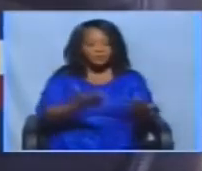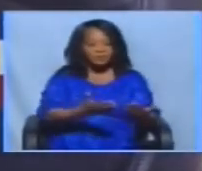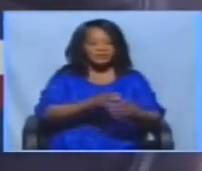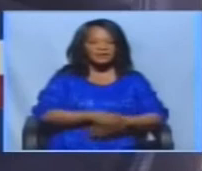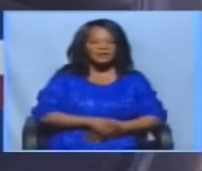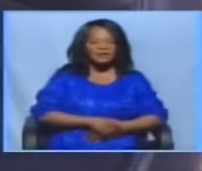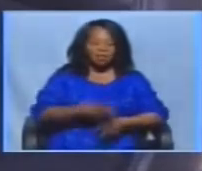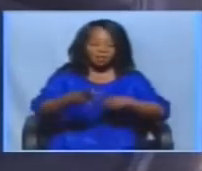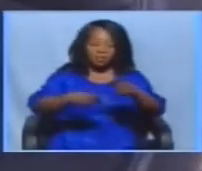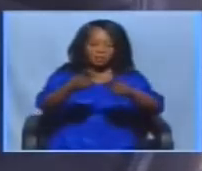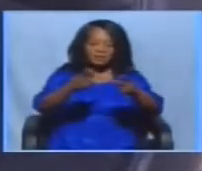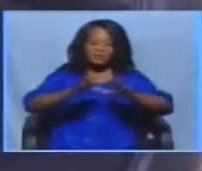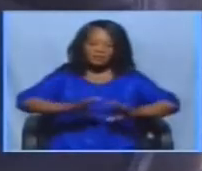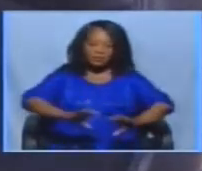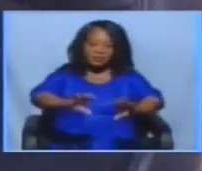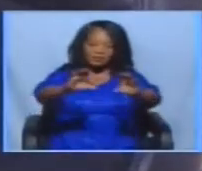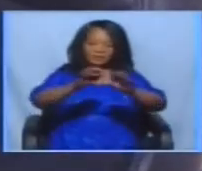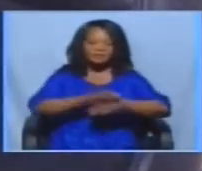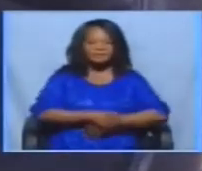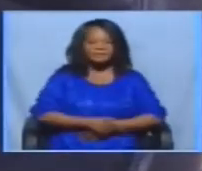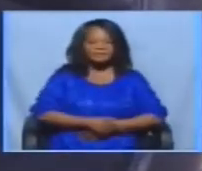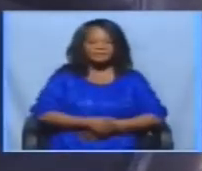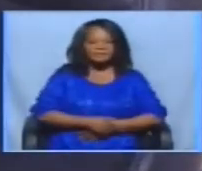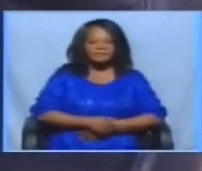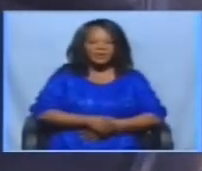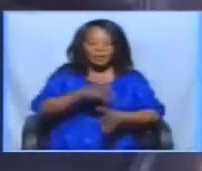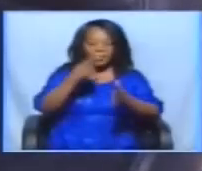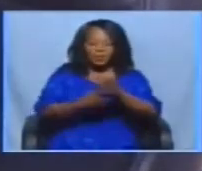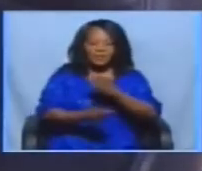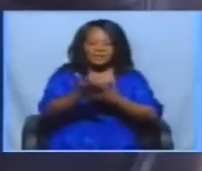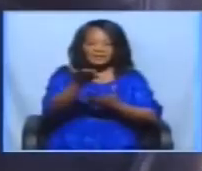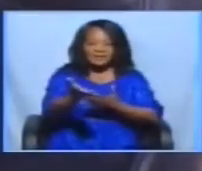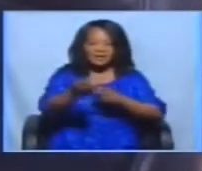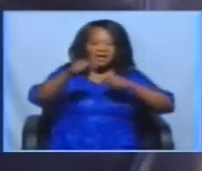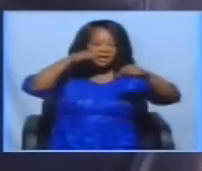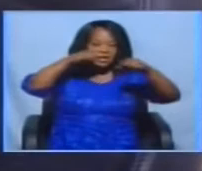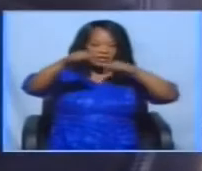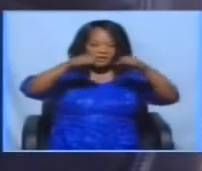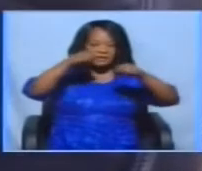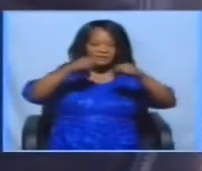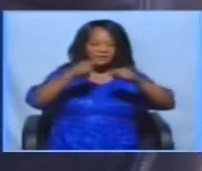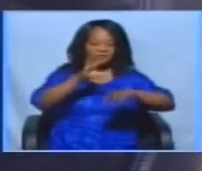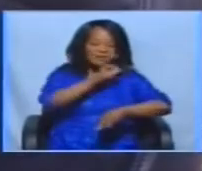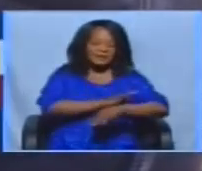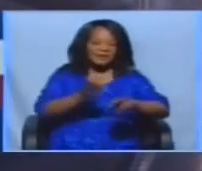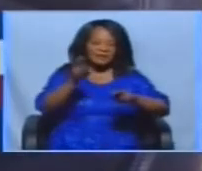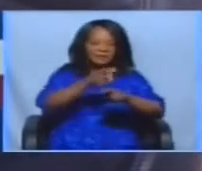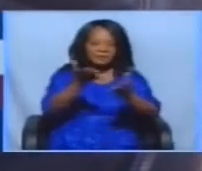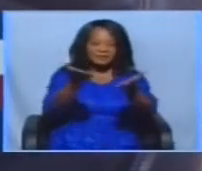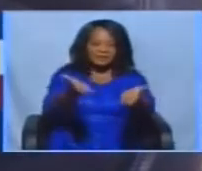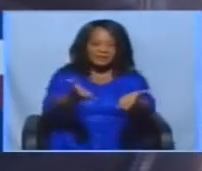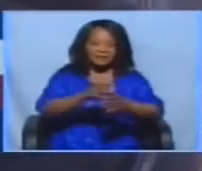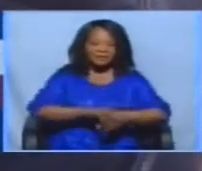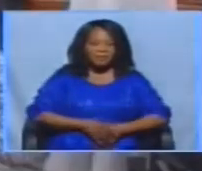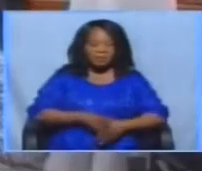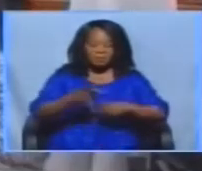still going on. The bottom line is the negotiations are still going on and the process hasn't been